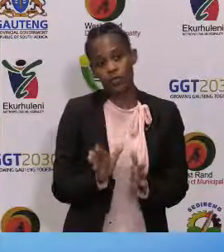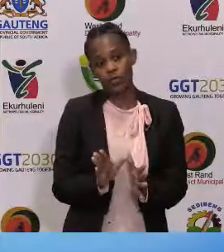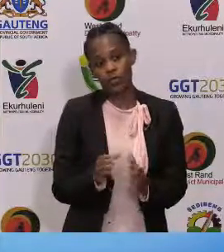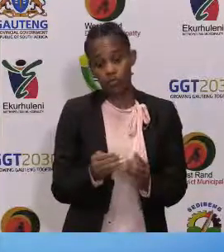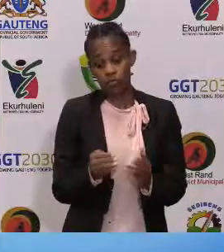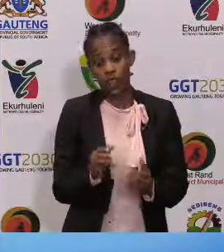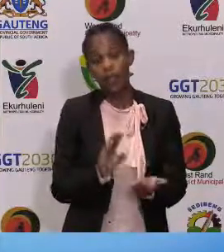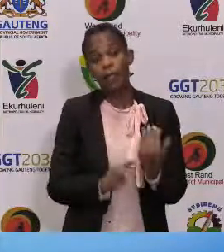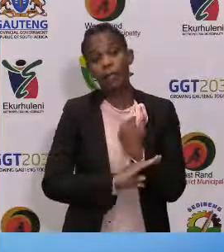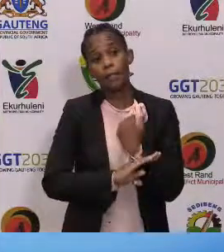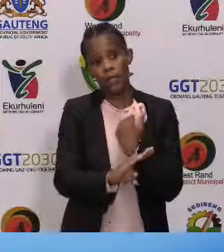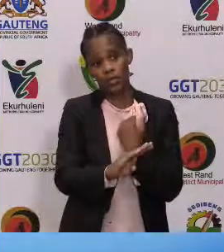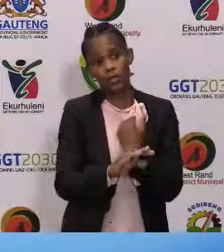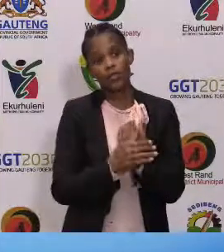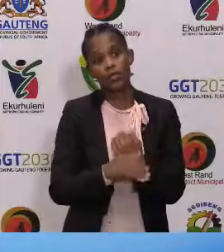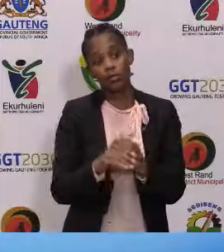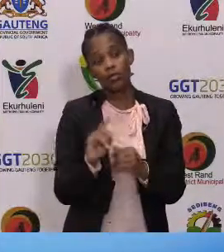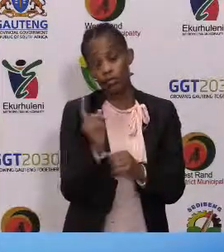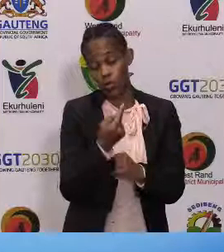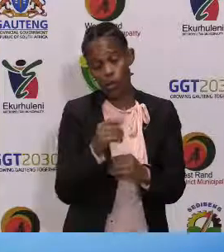beds at Brongolspruit.